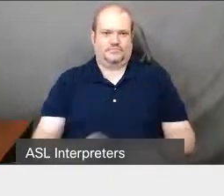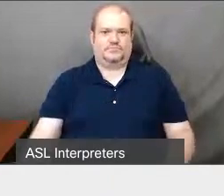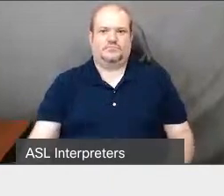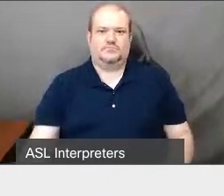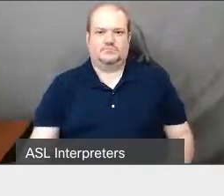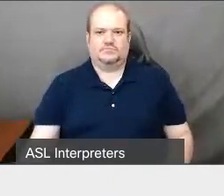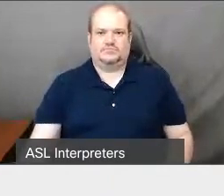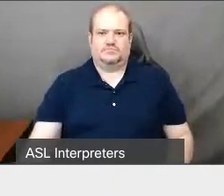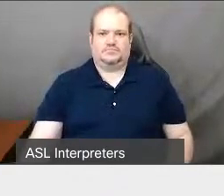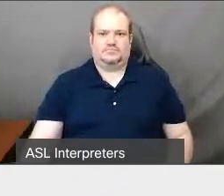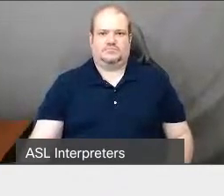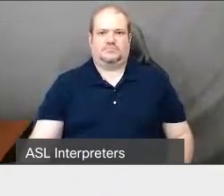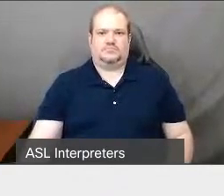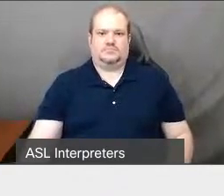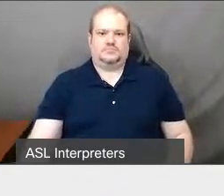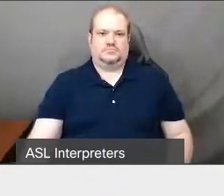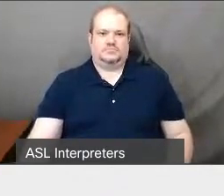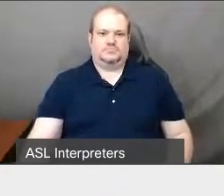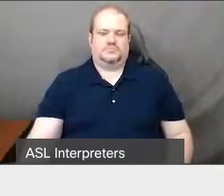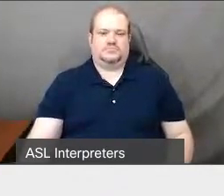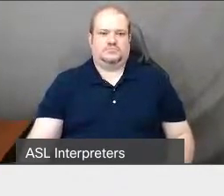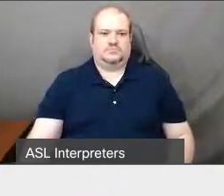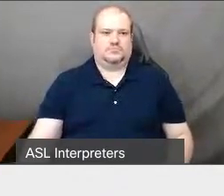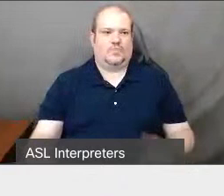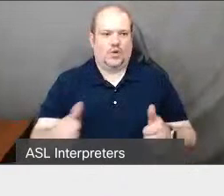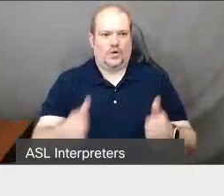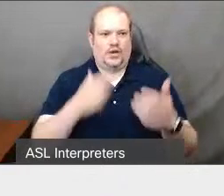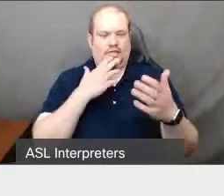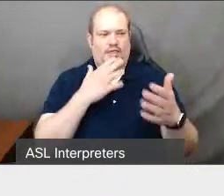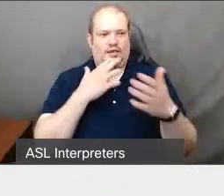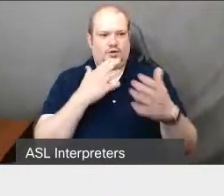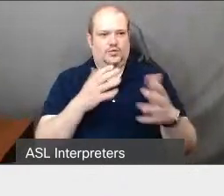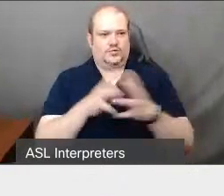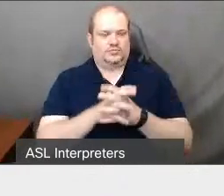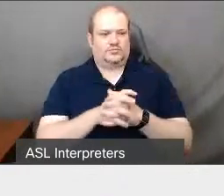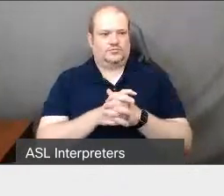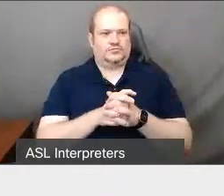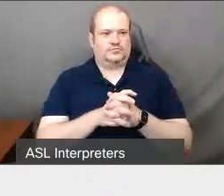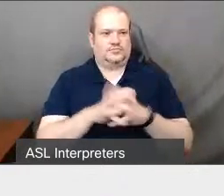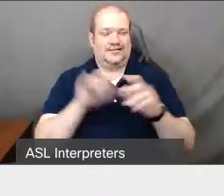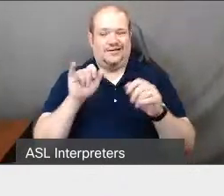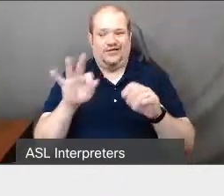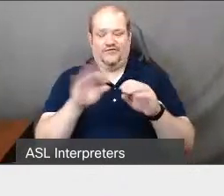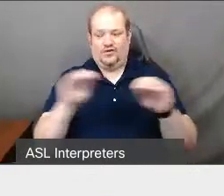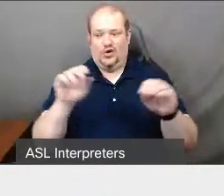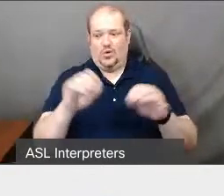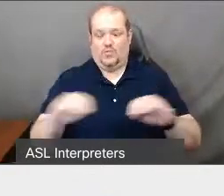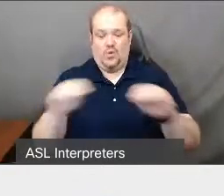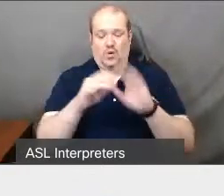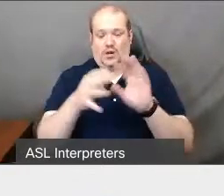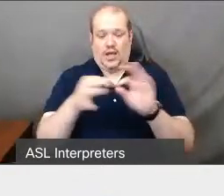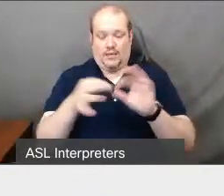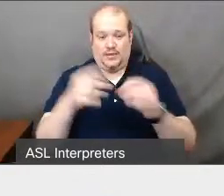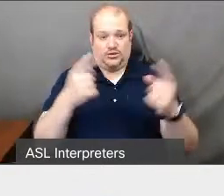That's all I have, Mr. Chair. Okay, thank you. If no further